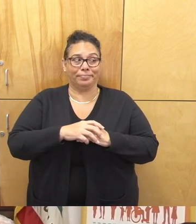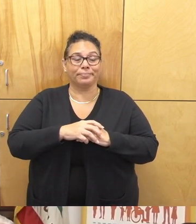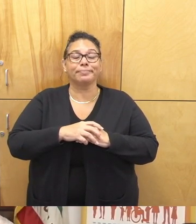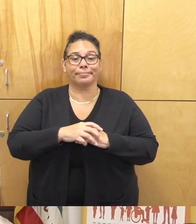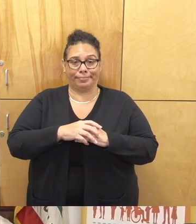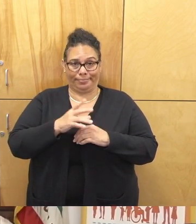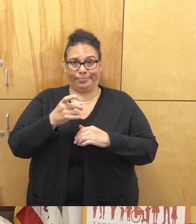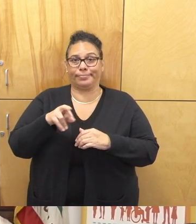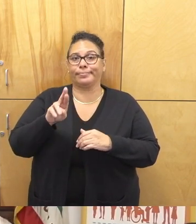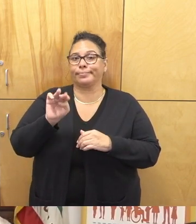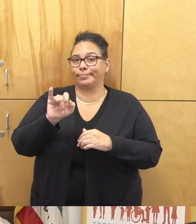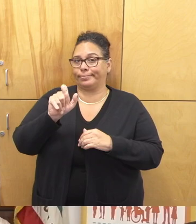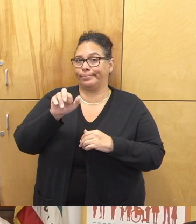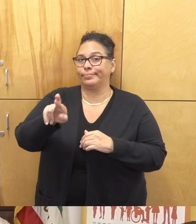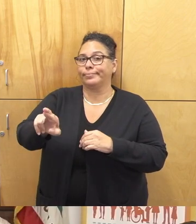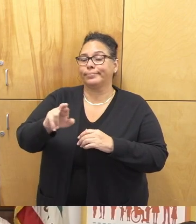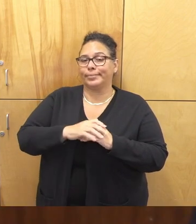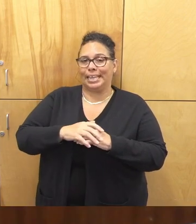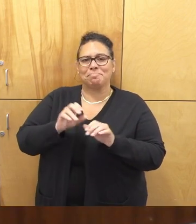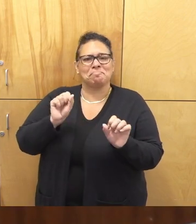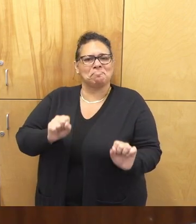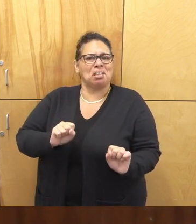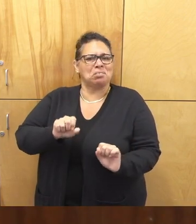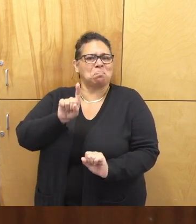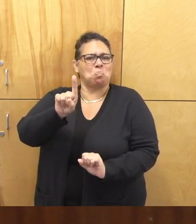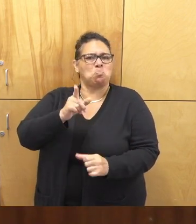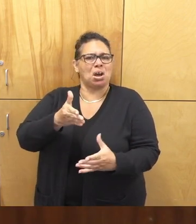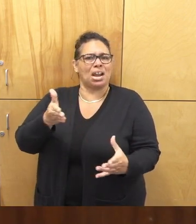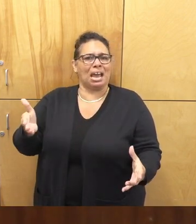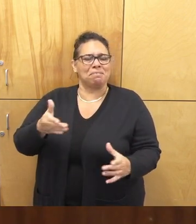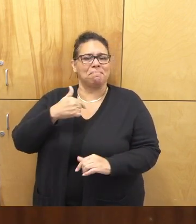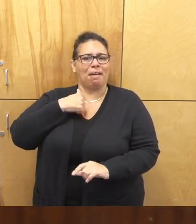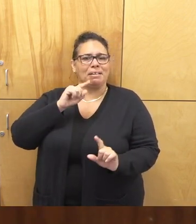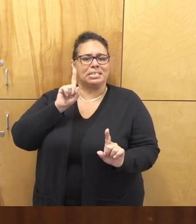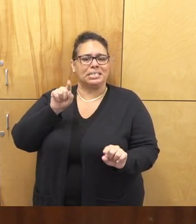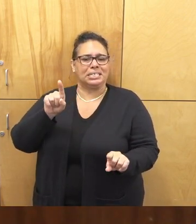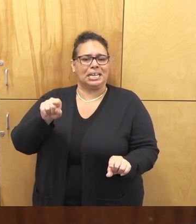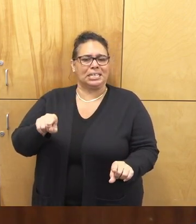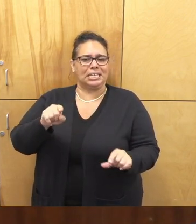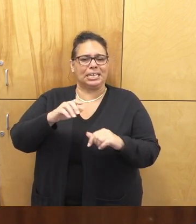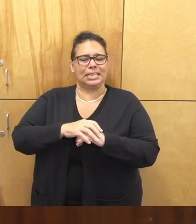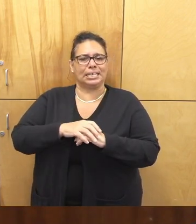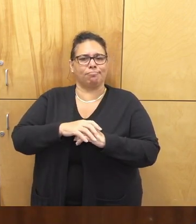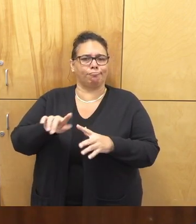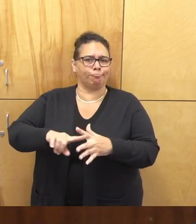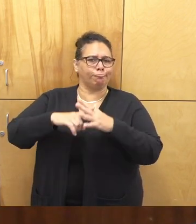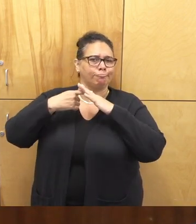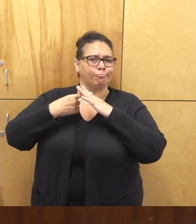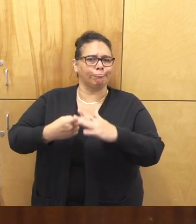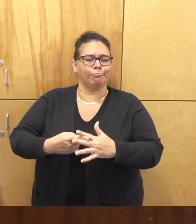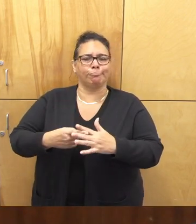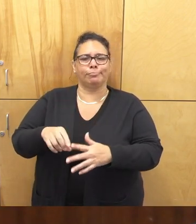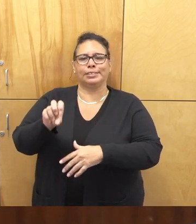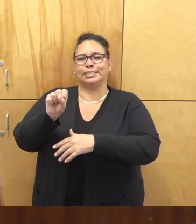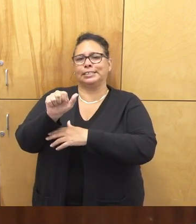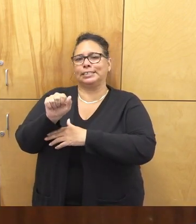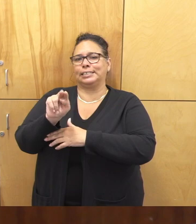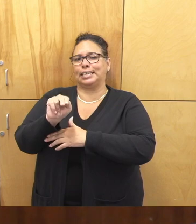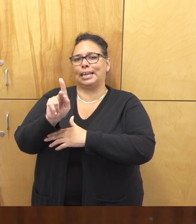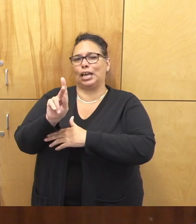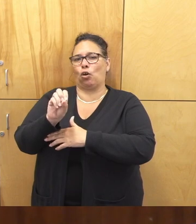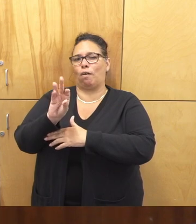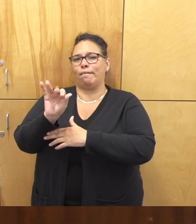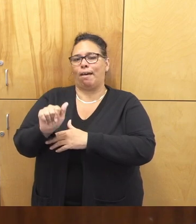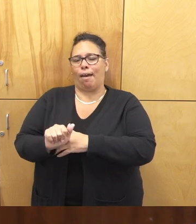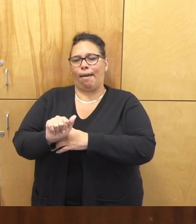Miller. Yes, I only have one item. I attended the kickoff for Sankofa Parent Village a couple of